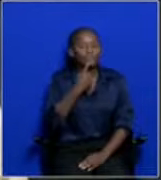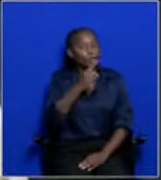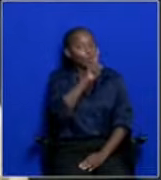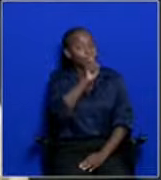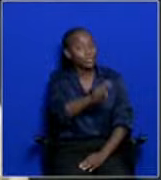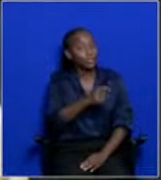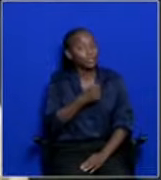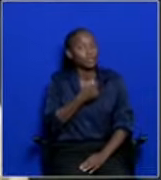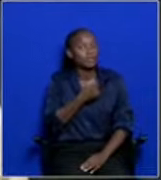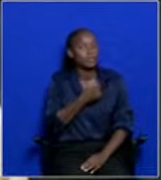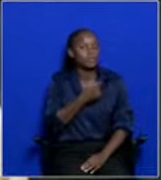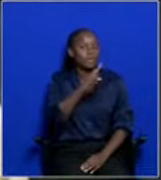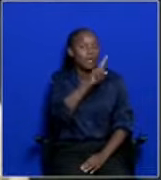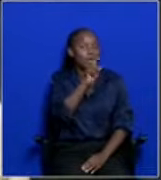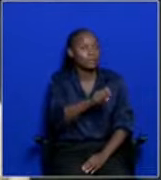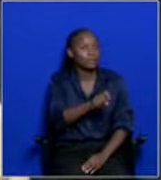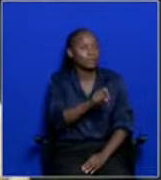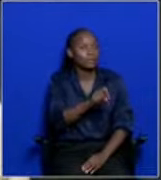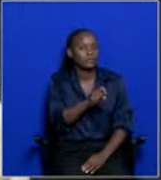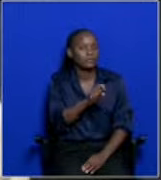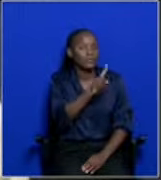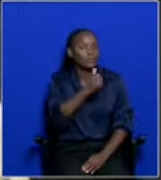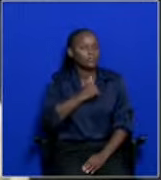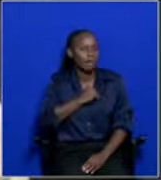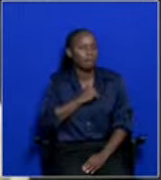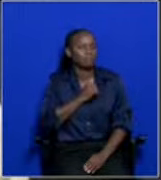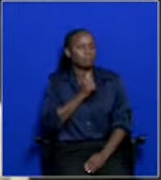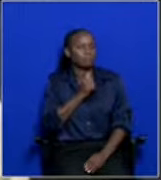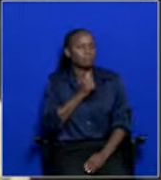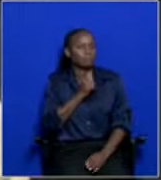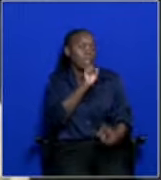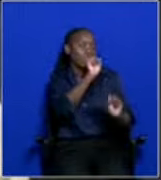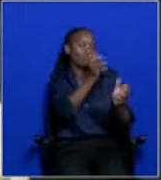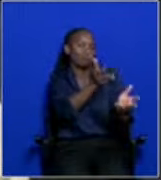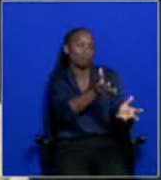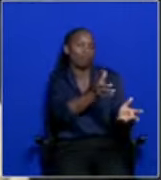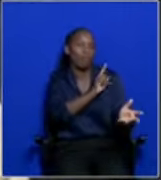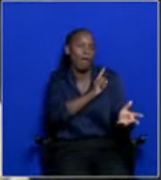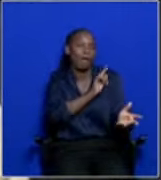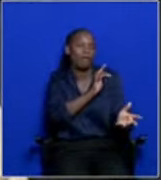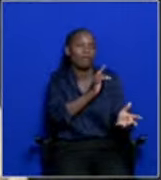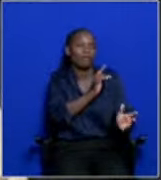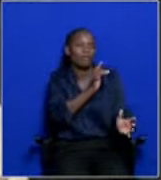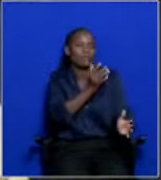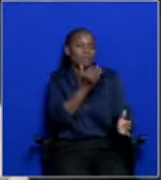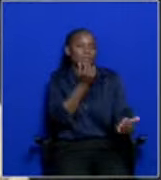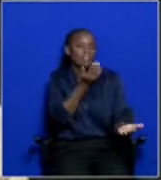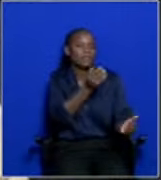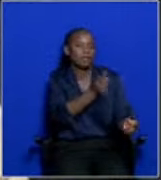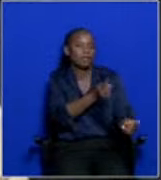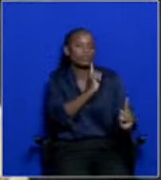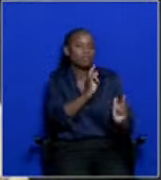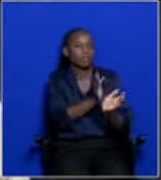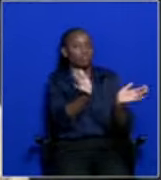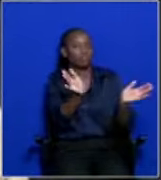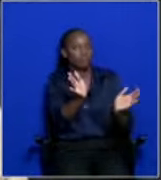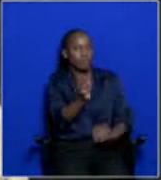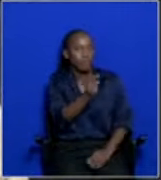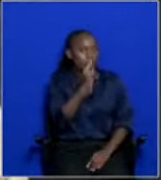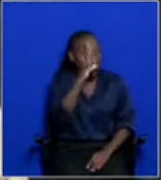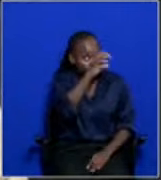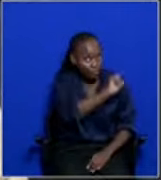generally, not just to them. I assume that you have a good working relationship with